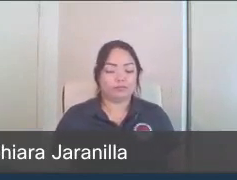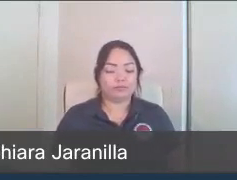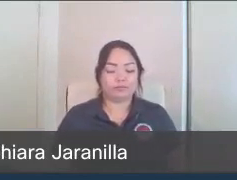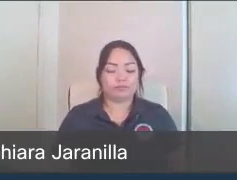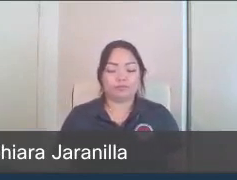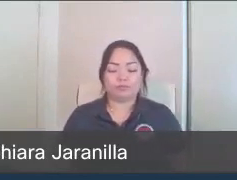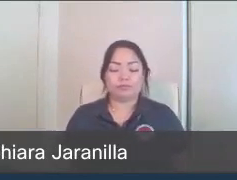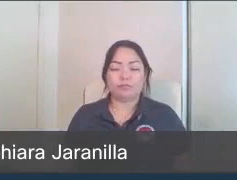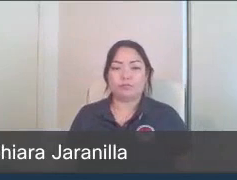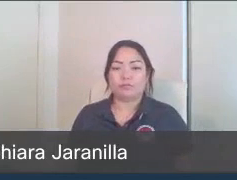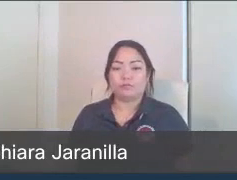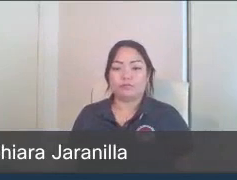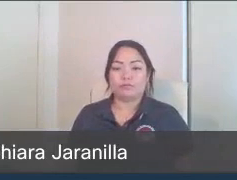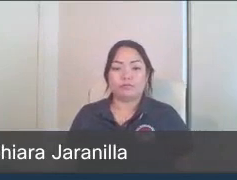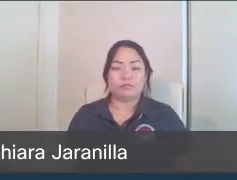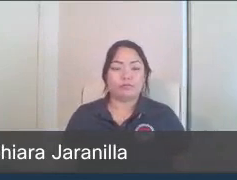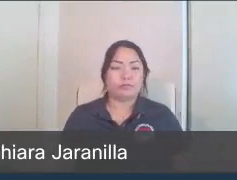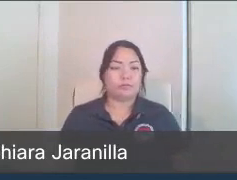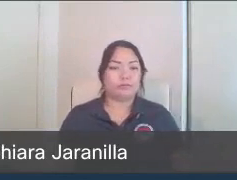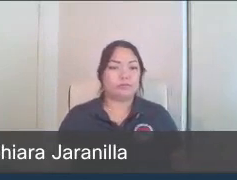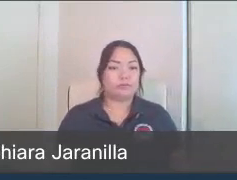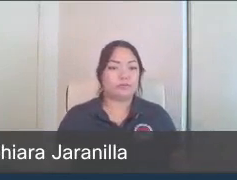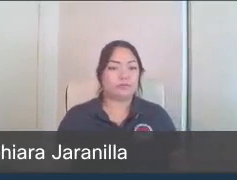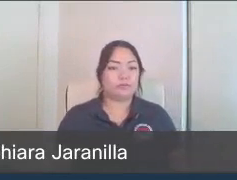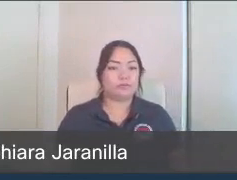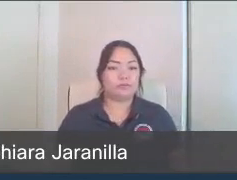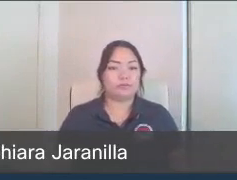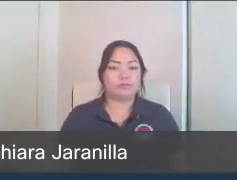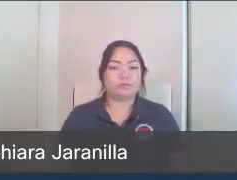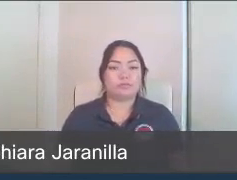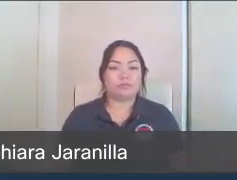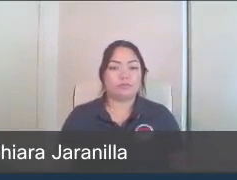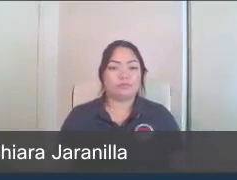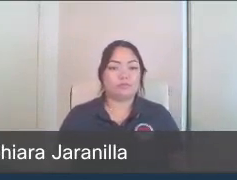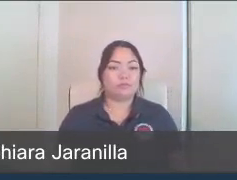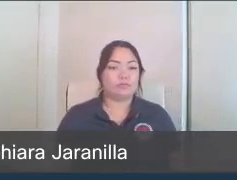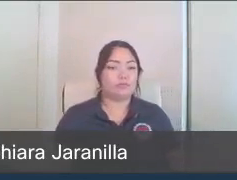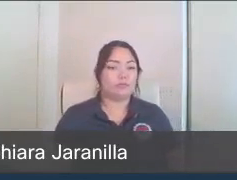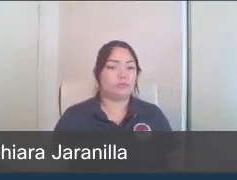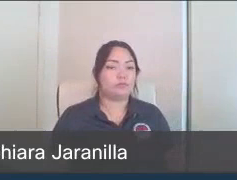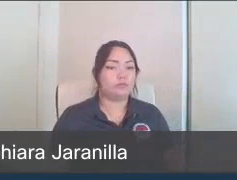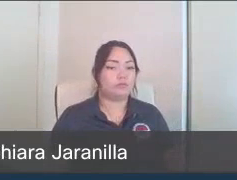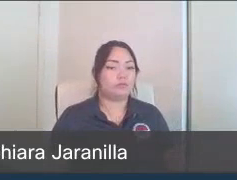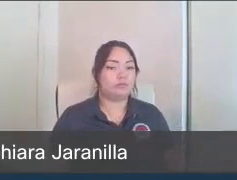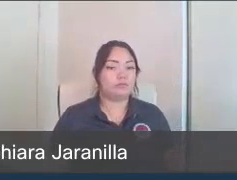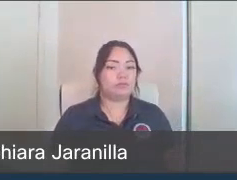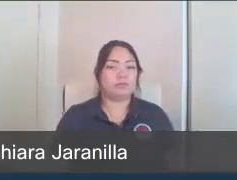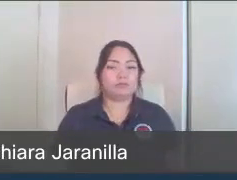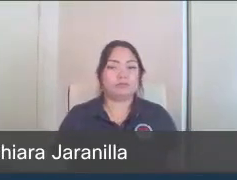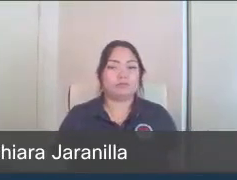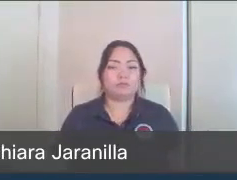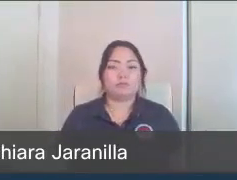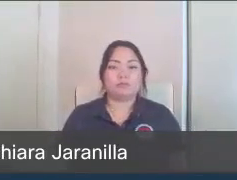in health and behavioral health care. He served as director of the Ohio Department of Mental Health and commissioner of the